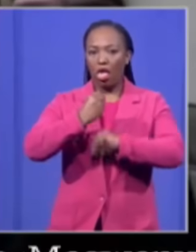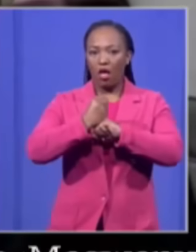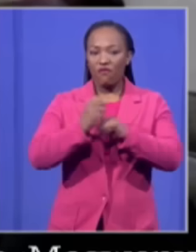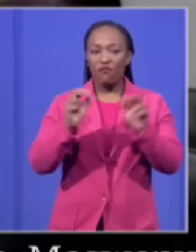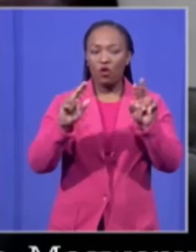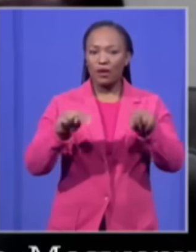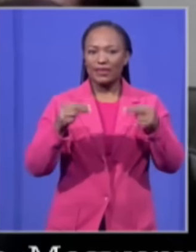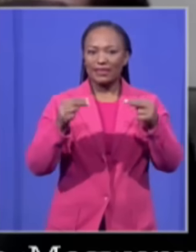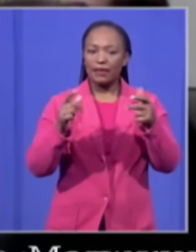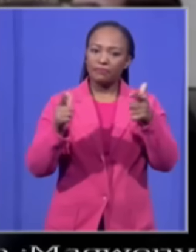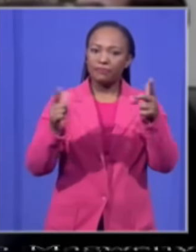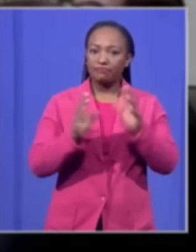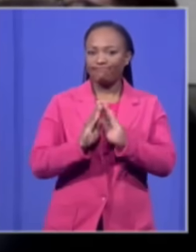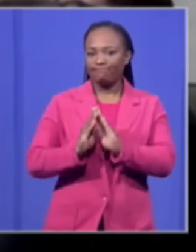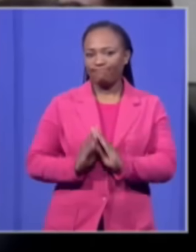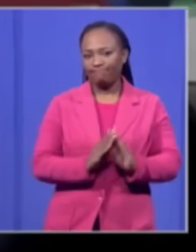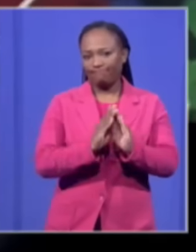bosetšhaba.